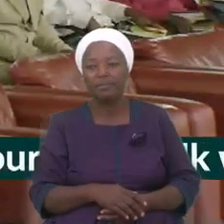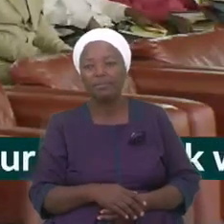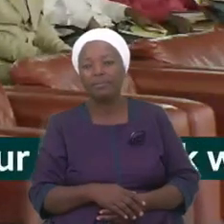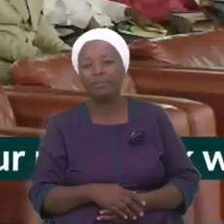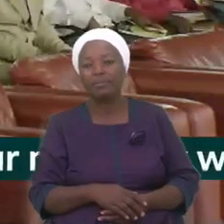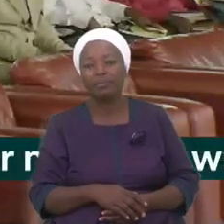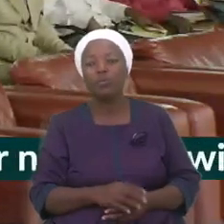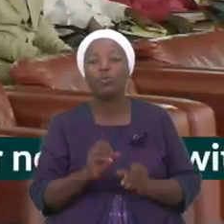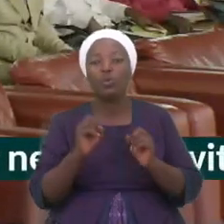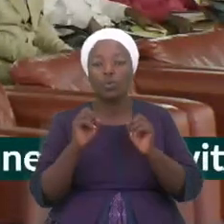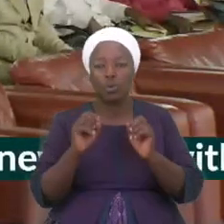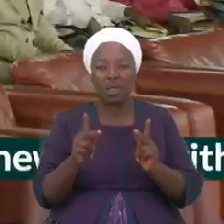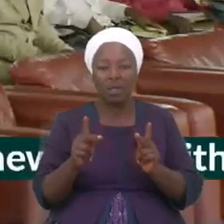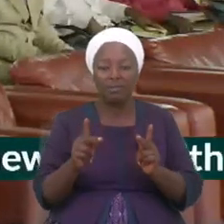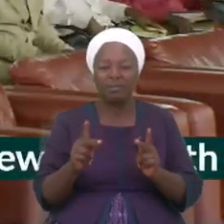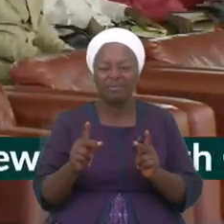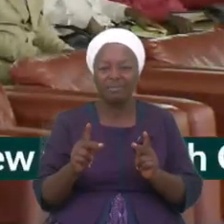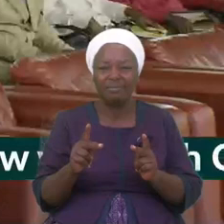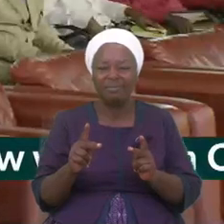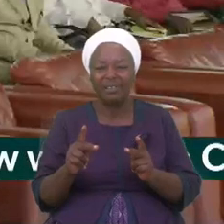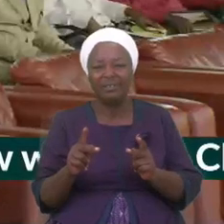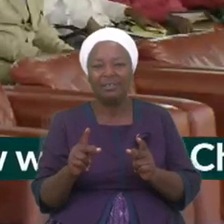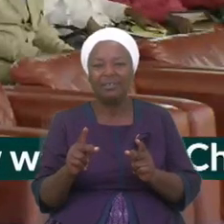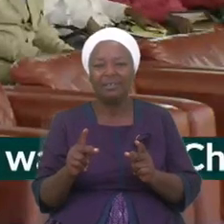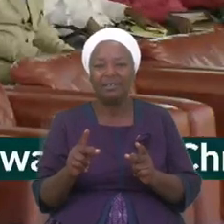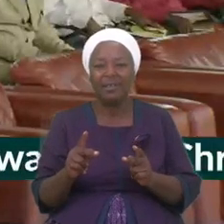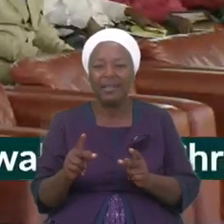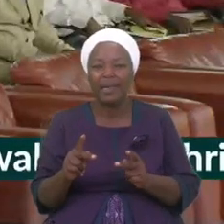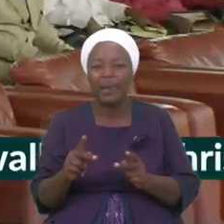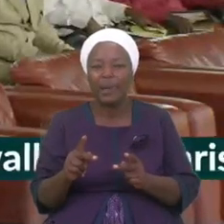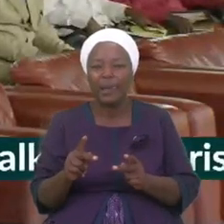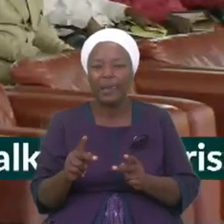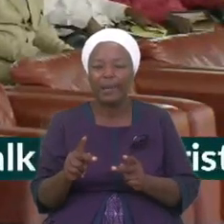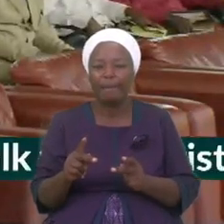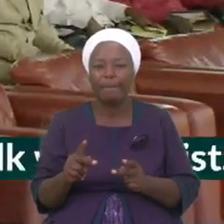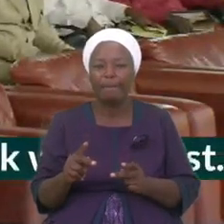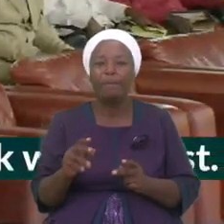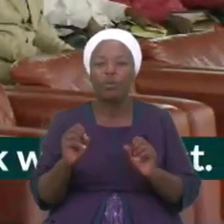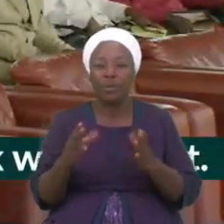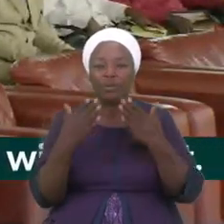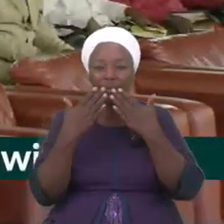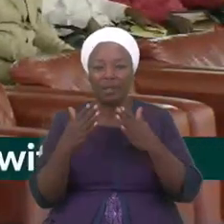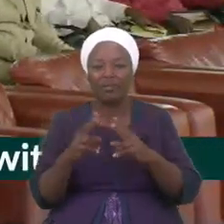All right. Are you waving that or you are just raising all the paper? Okay, thank you very much.